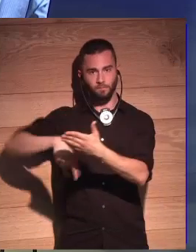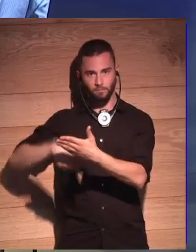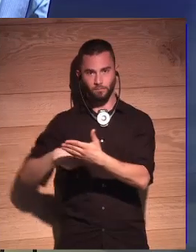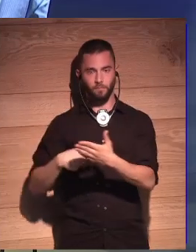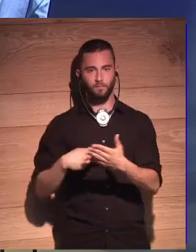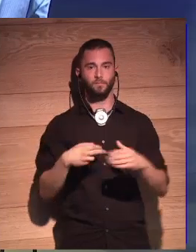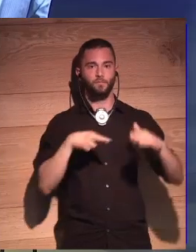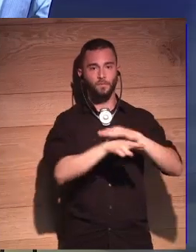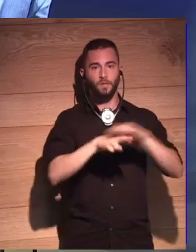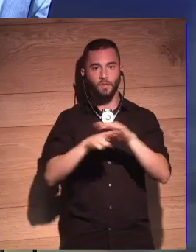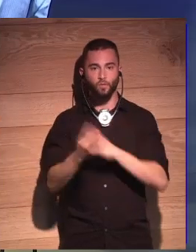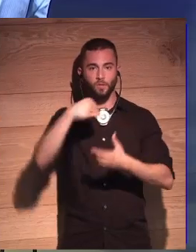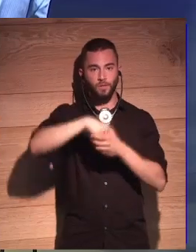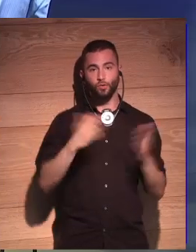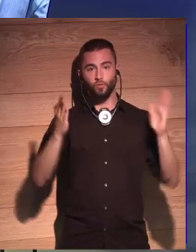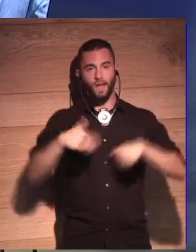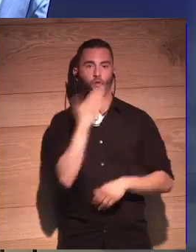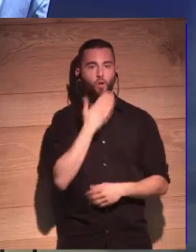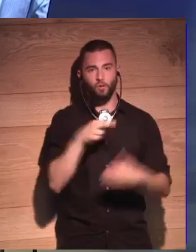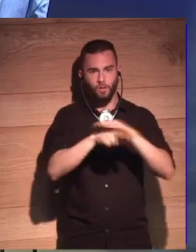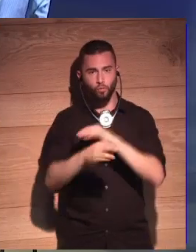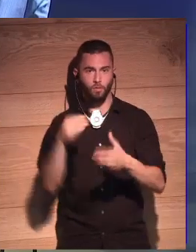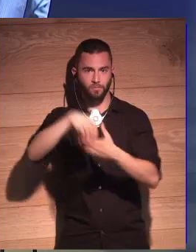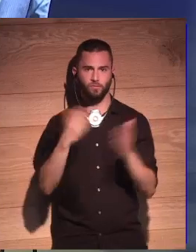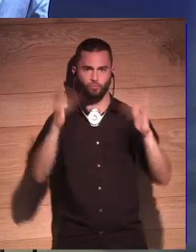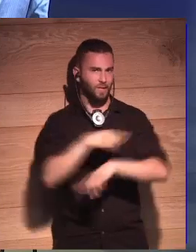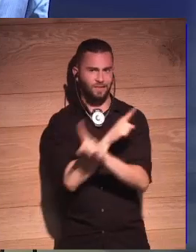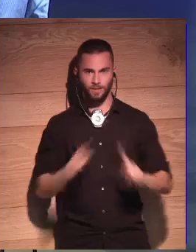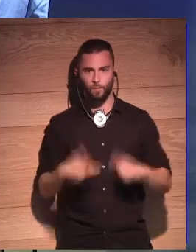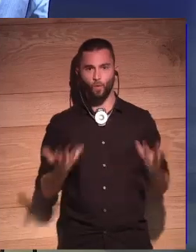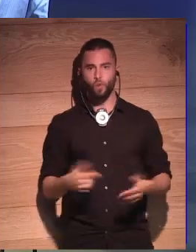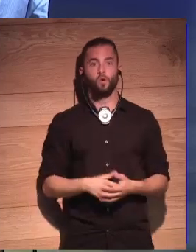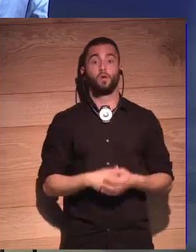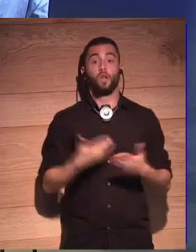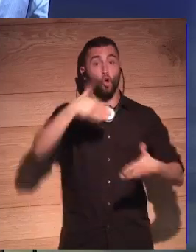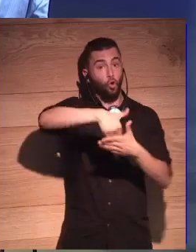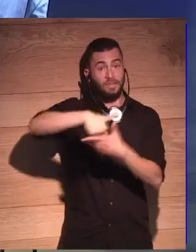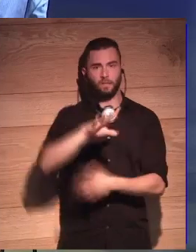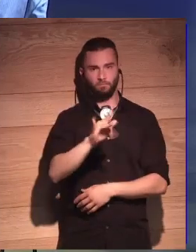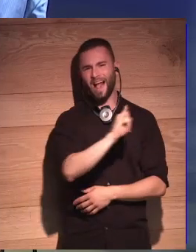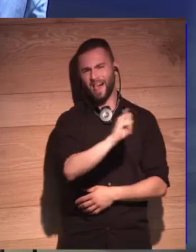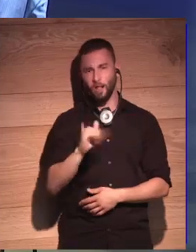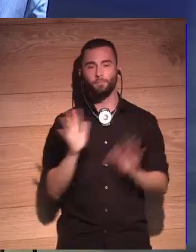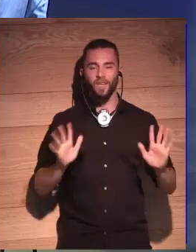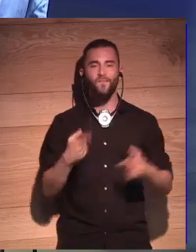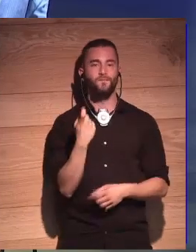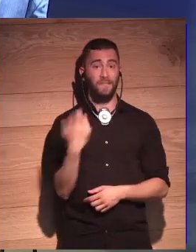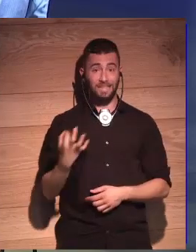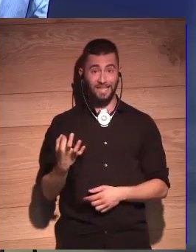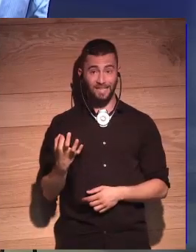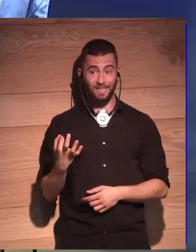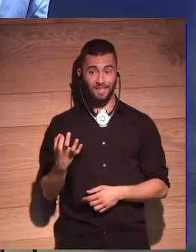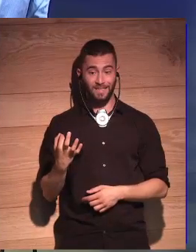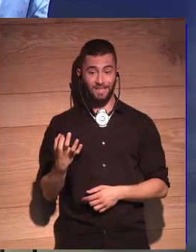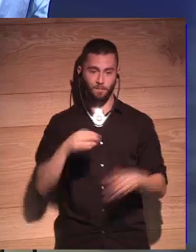rent the headsets again. We do not have the equipment internally, and schools do not have this equipment either.